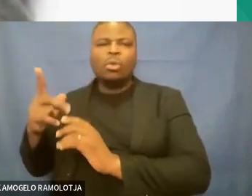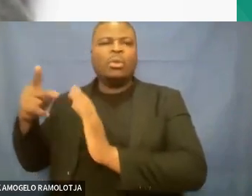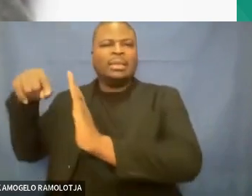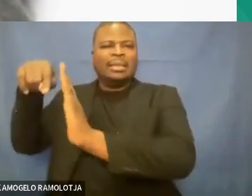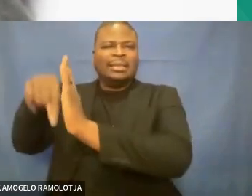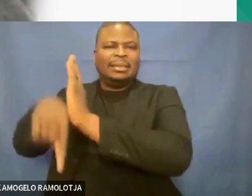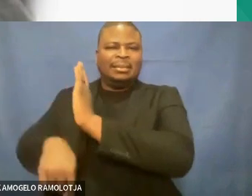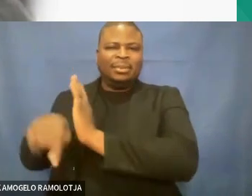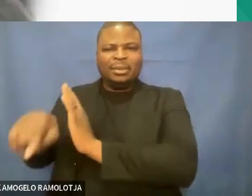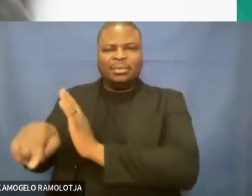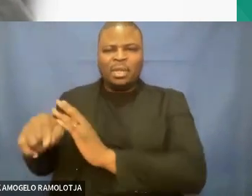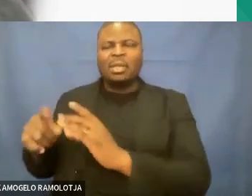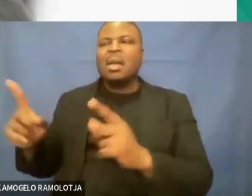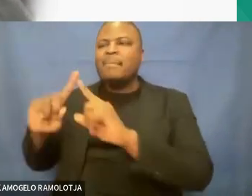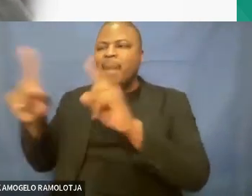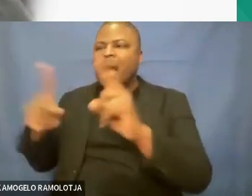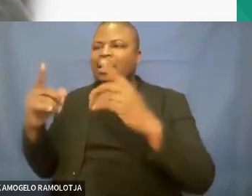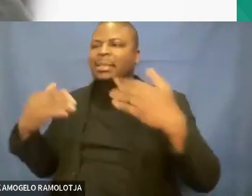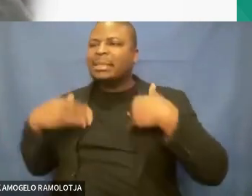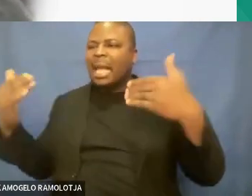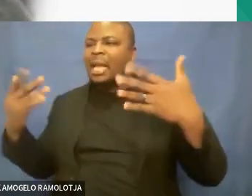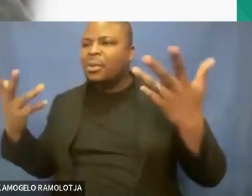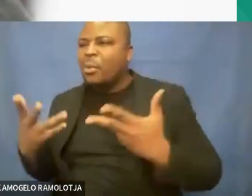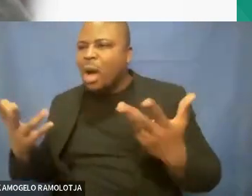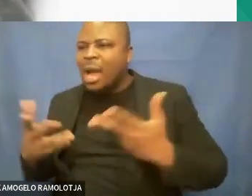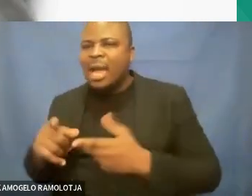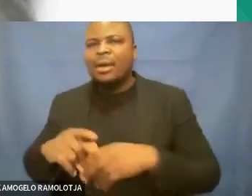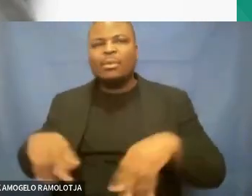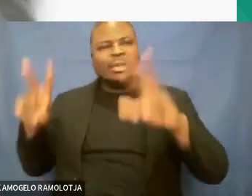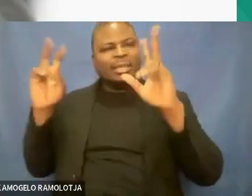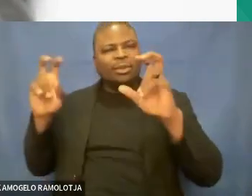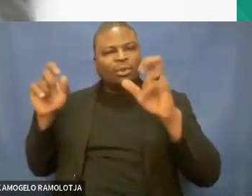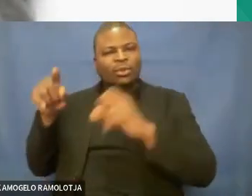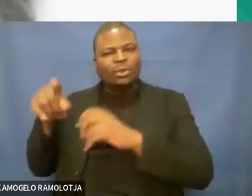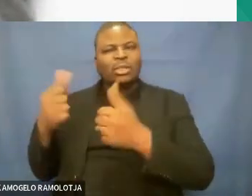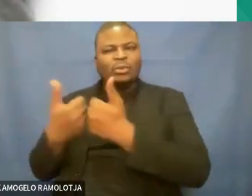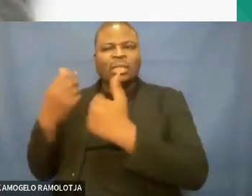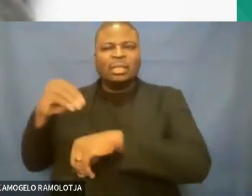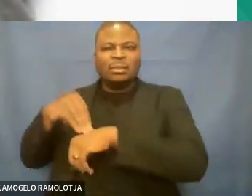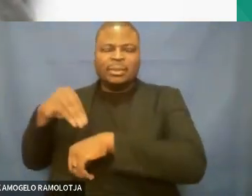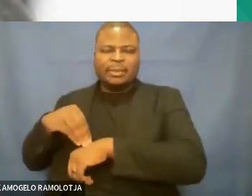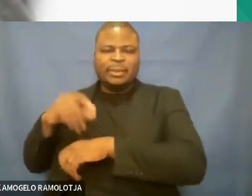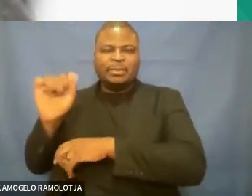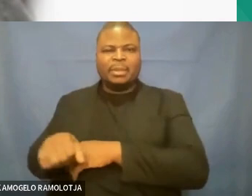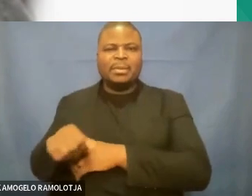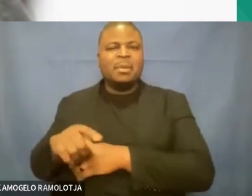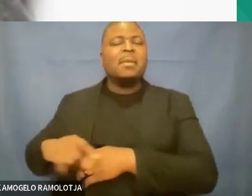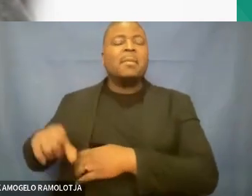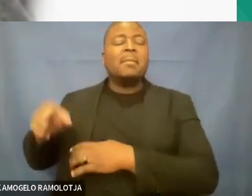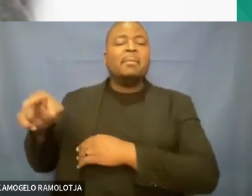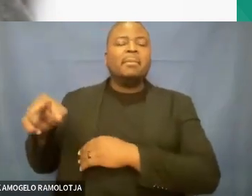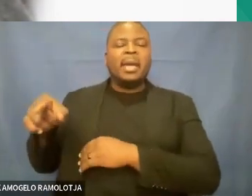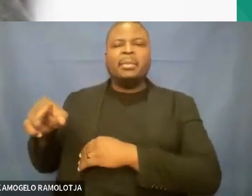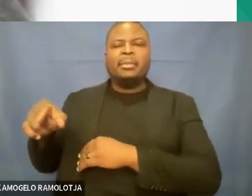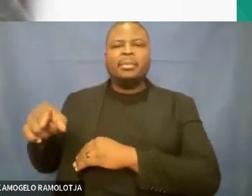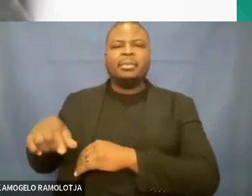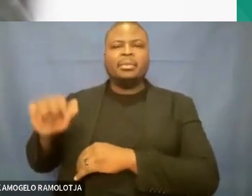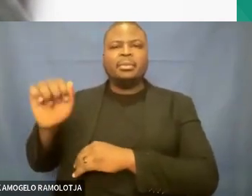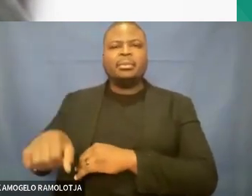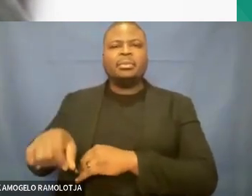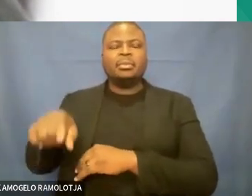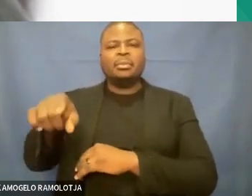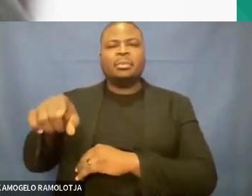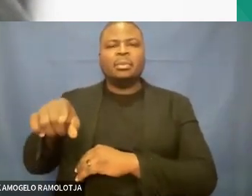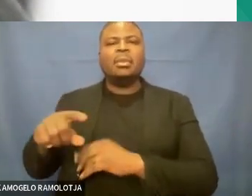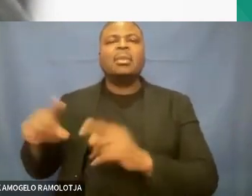relate to that? What is the root cause of those issues? So for gender-sensitive programs, you find that they don't go